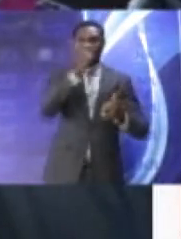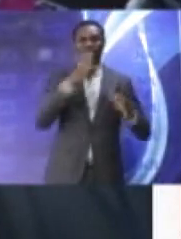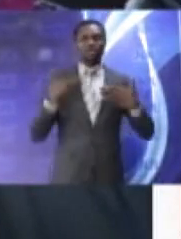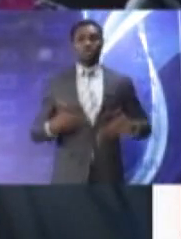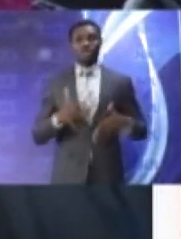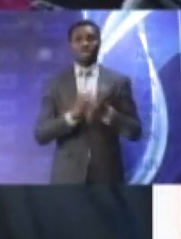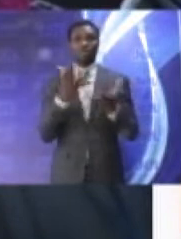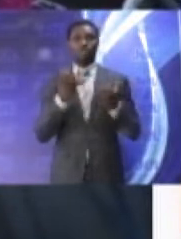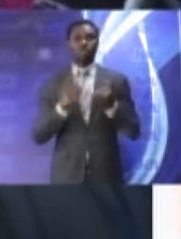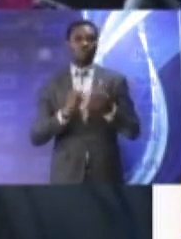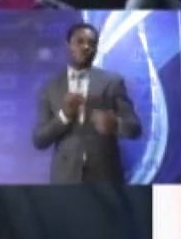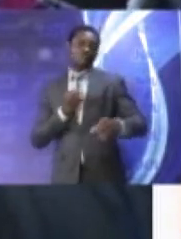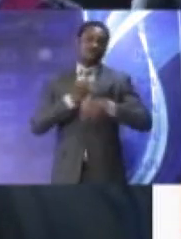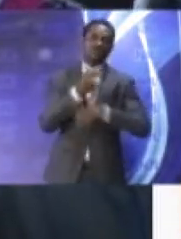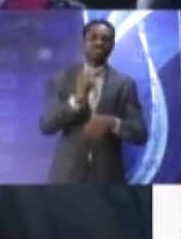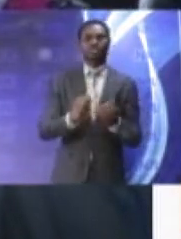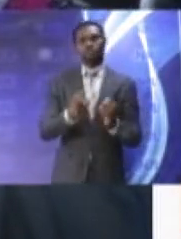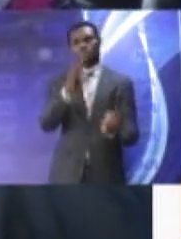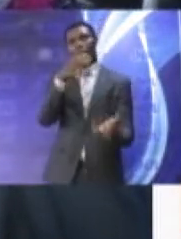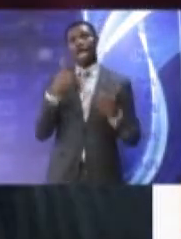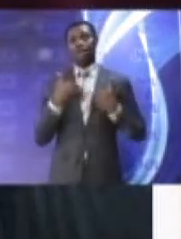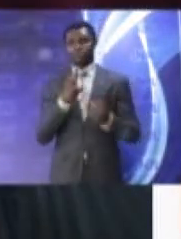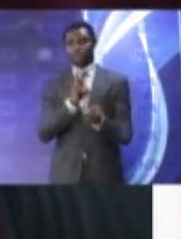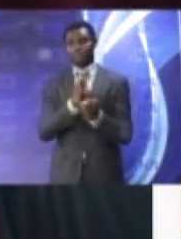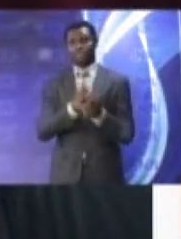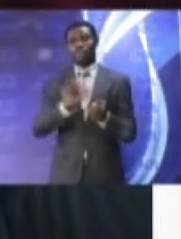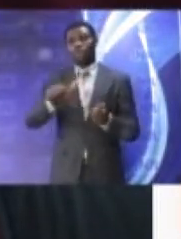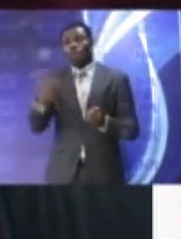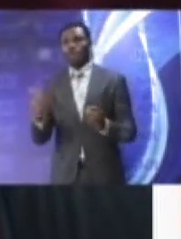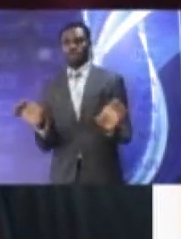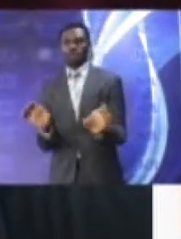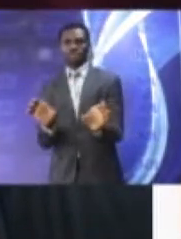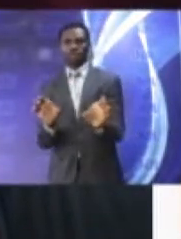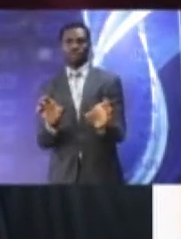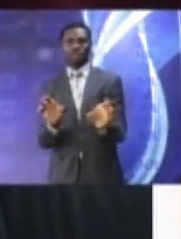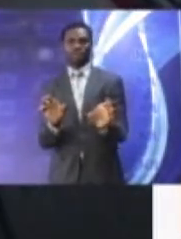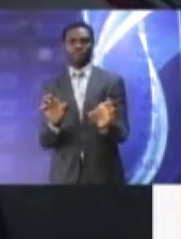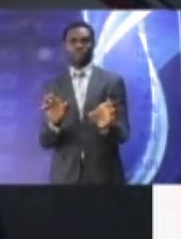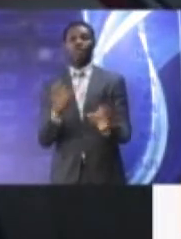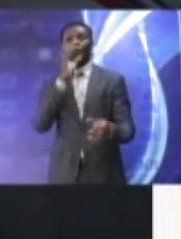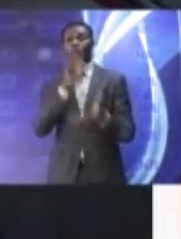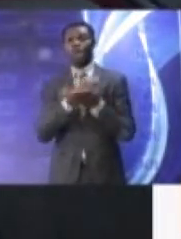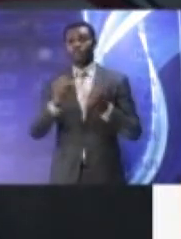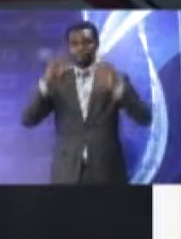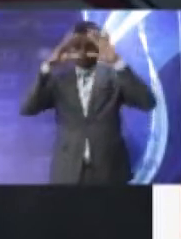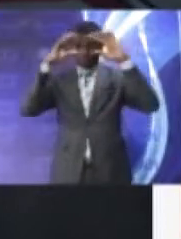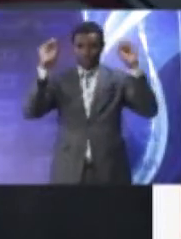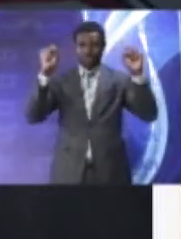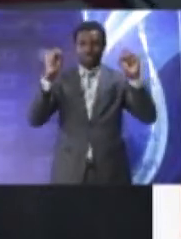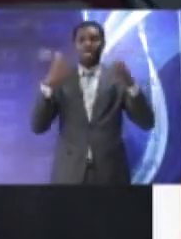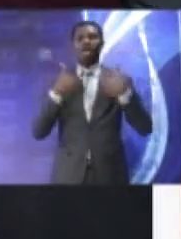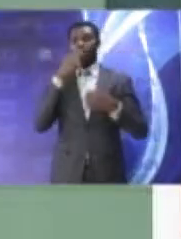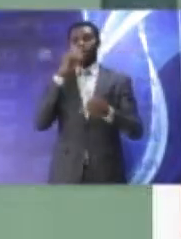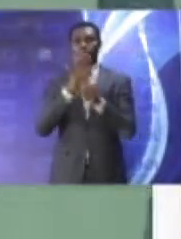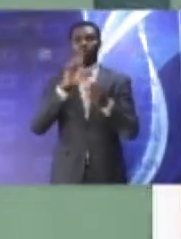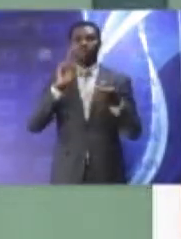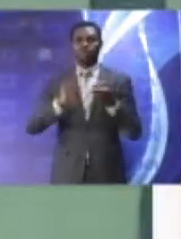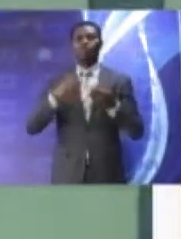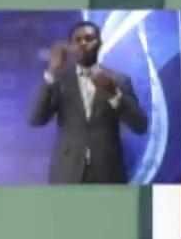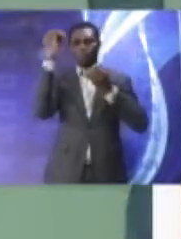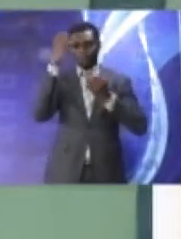Lady employed relevant authorities across Africa to provide friendly services to children, such as